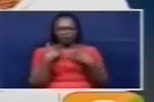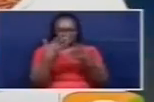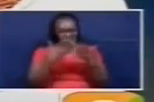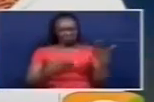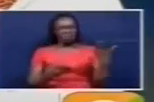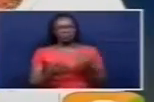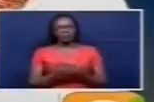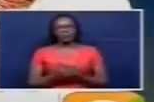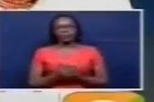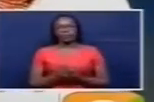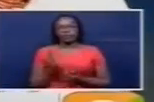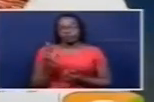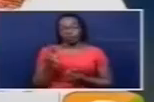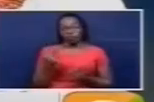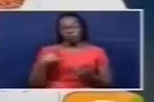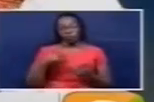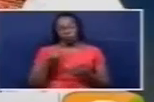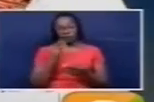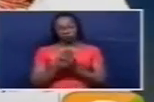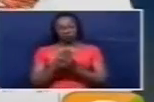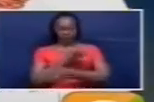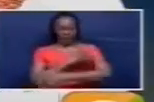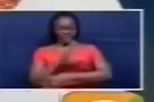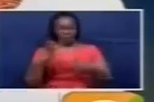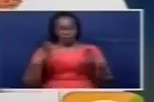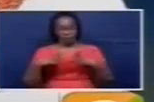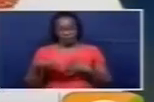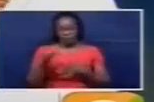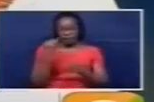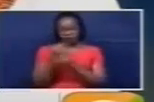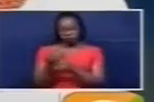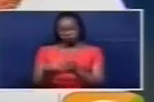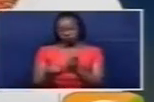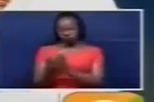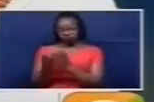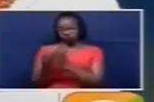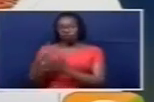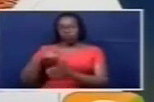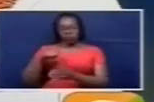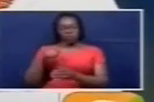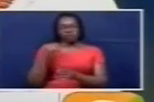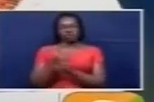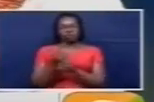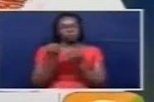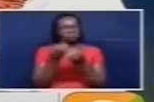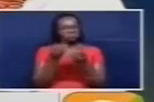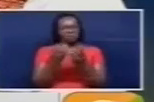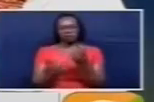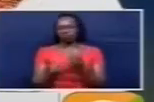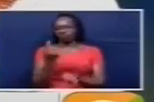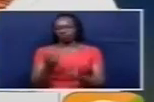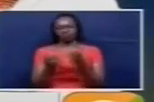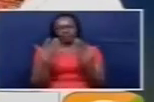Part 254. You have empowered people. When it comes to job creation, I think I've created more jobs than anyone that I know is vying in our constituency. Mm-hmm. I've created,